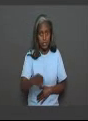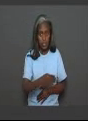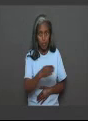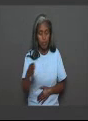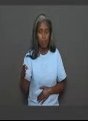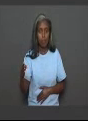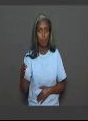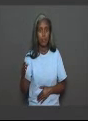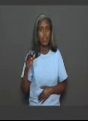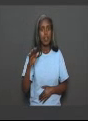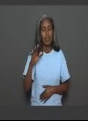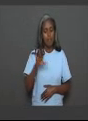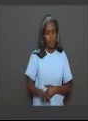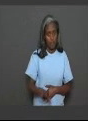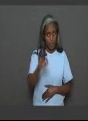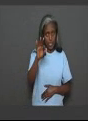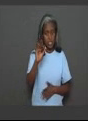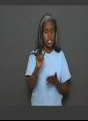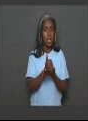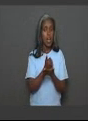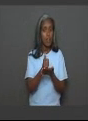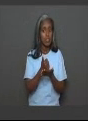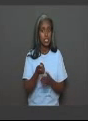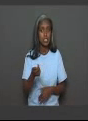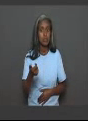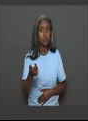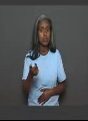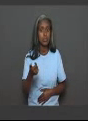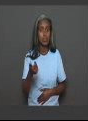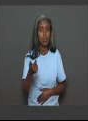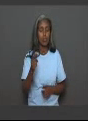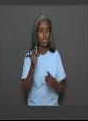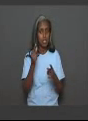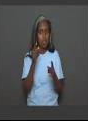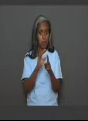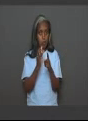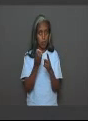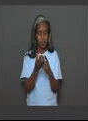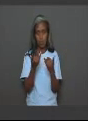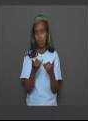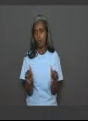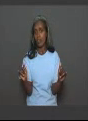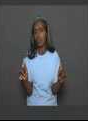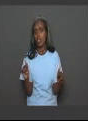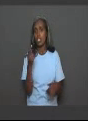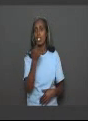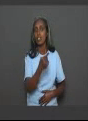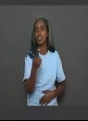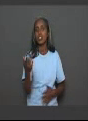Using the graph, find the average speed of the particle